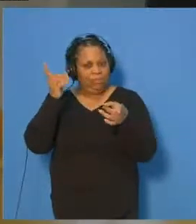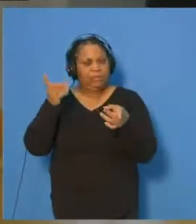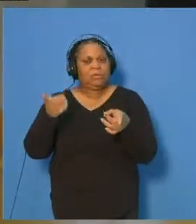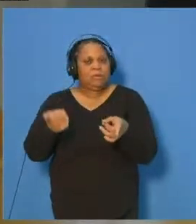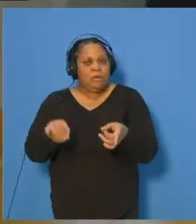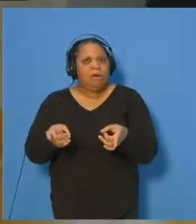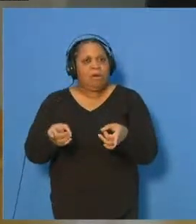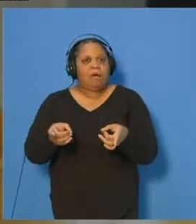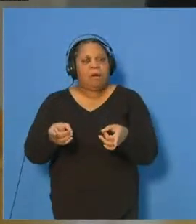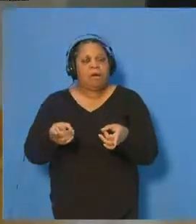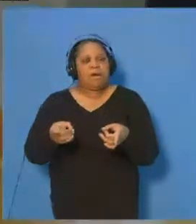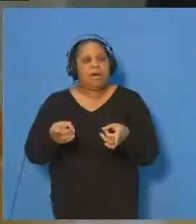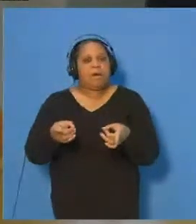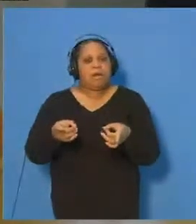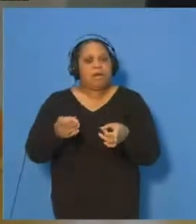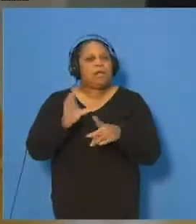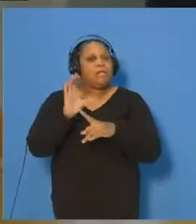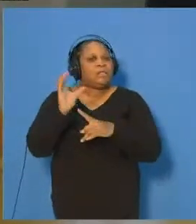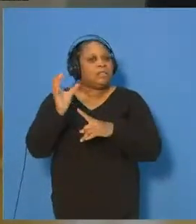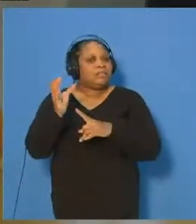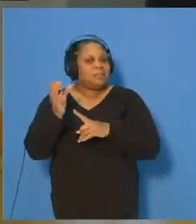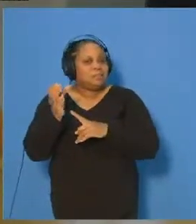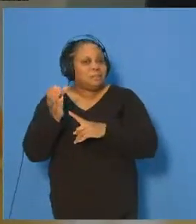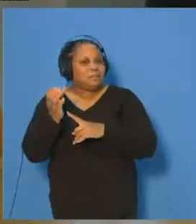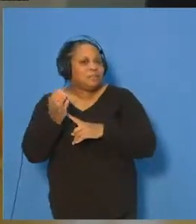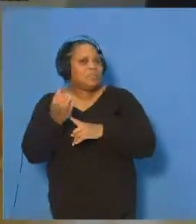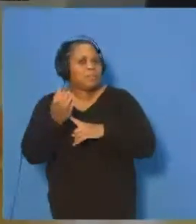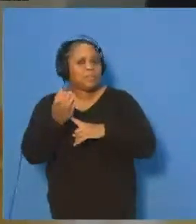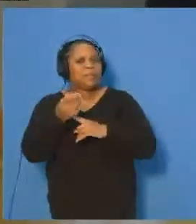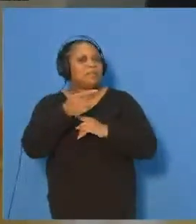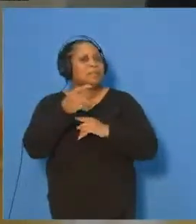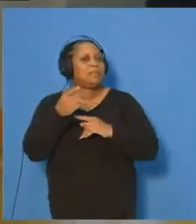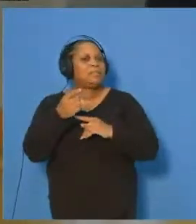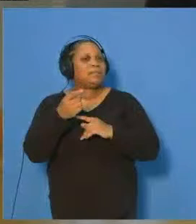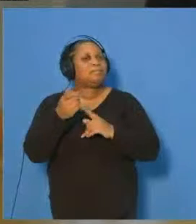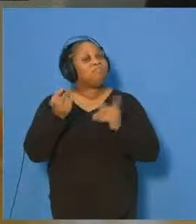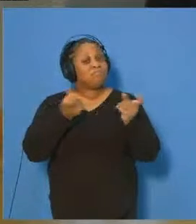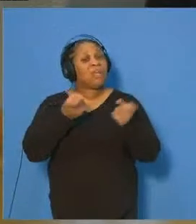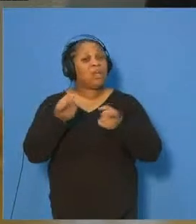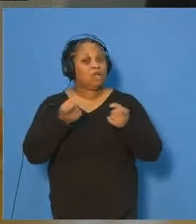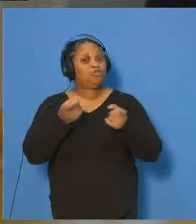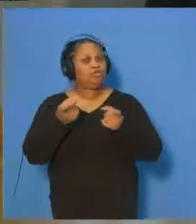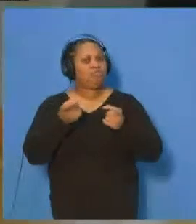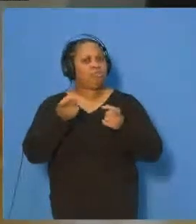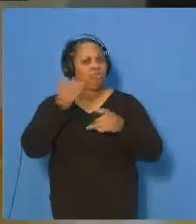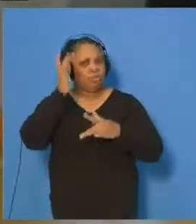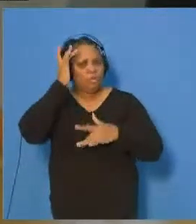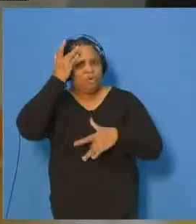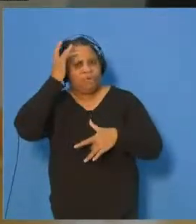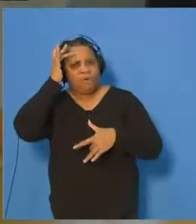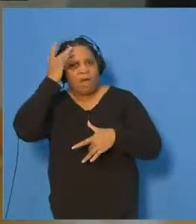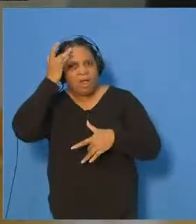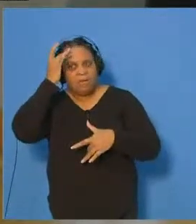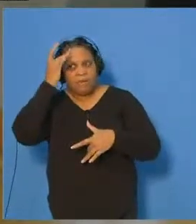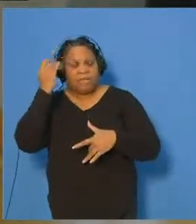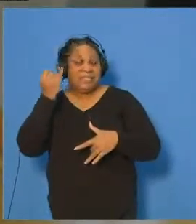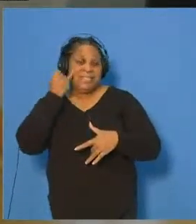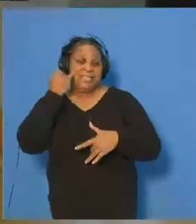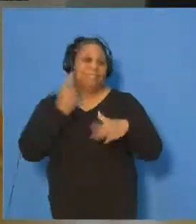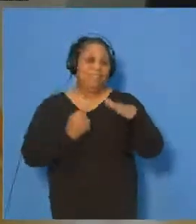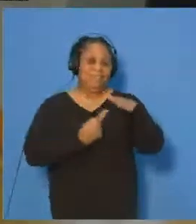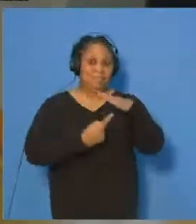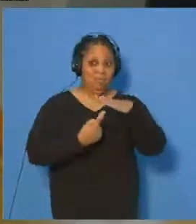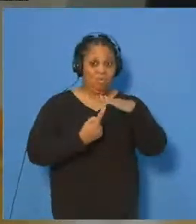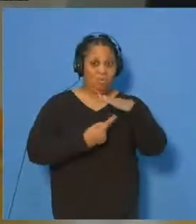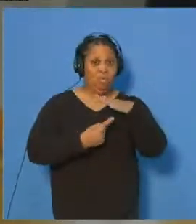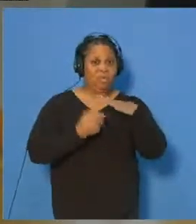the circumstances are such that they have controlled the virus, i.e. the person has been quarantined, any persons